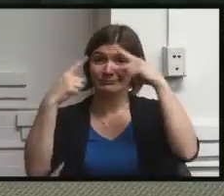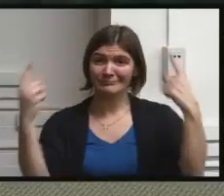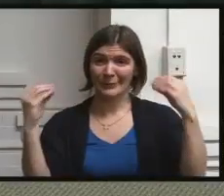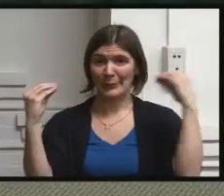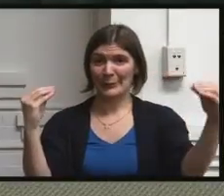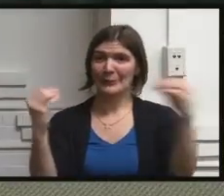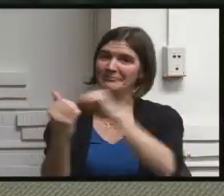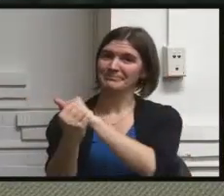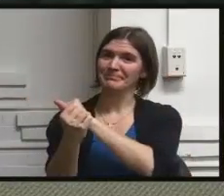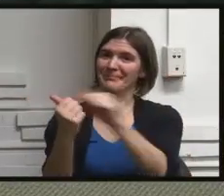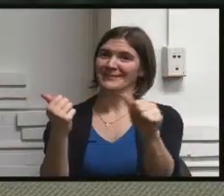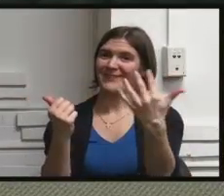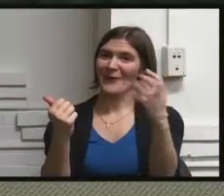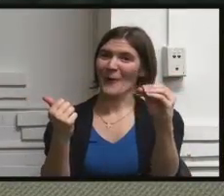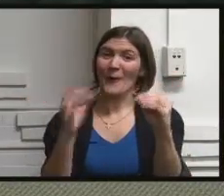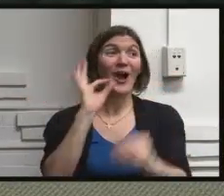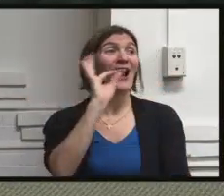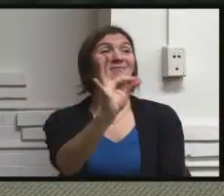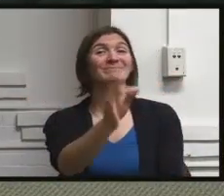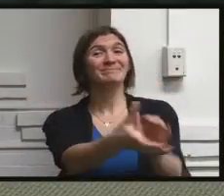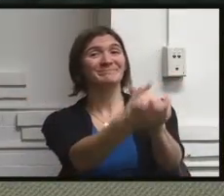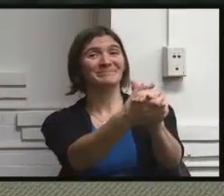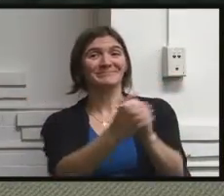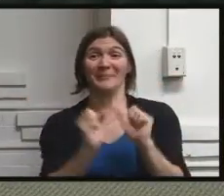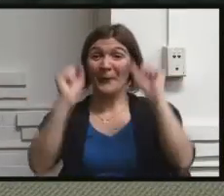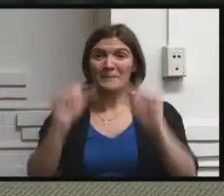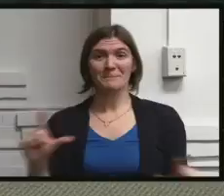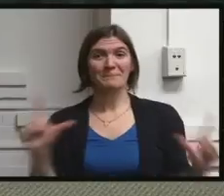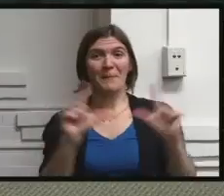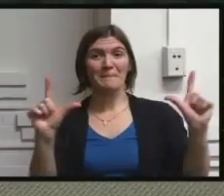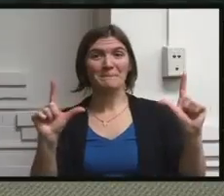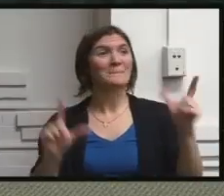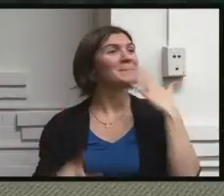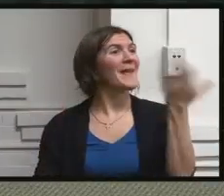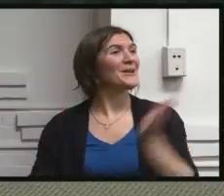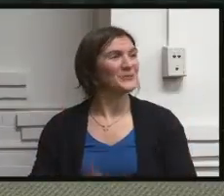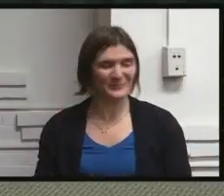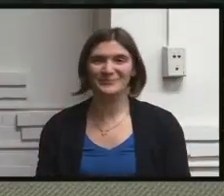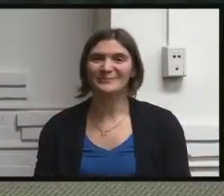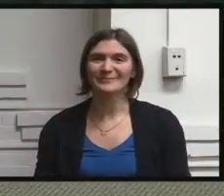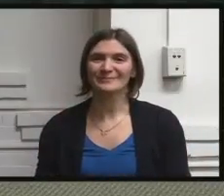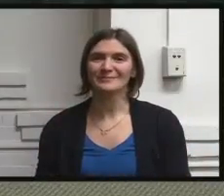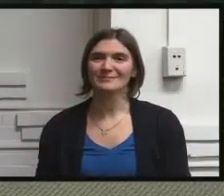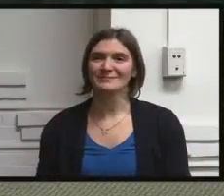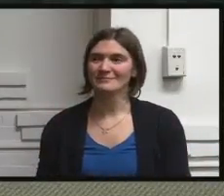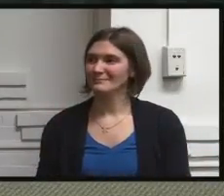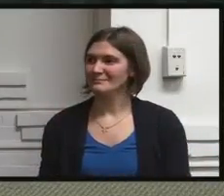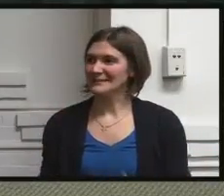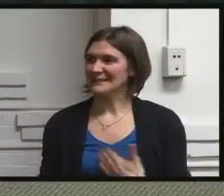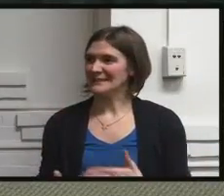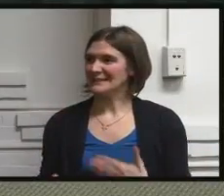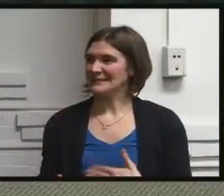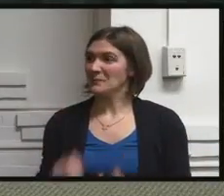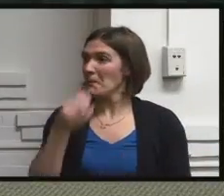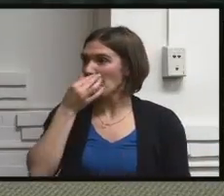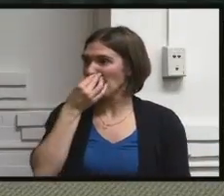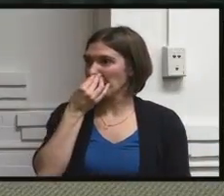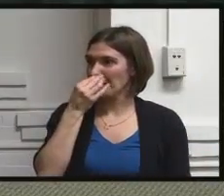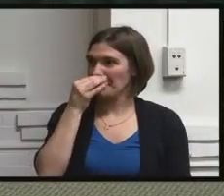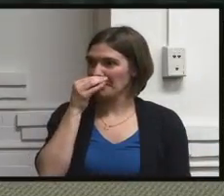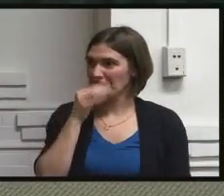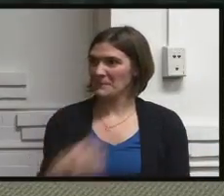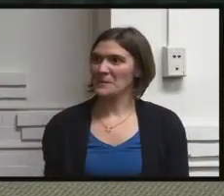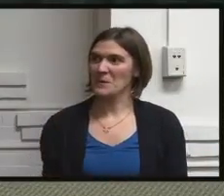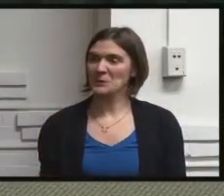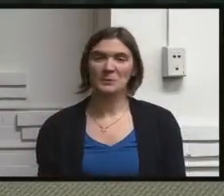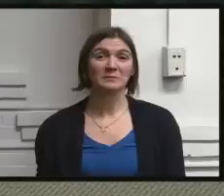opposed or abstaining? That carries 5-0. Congratulations. Good luck to you. Thank you very much. It was almost painless. All right. Is there any